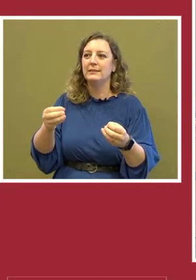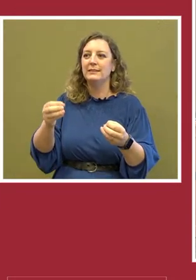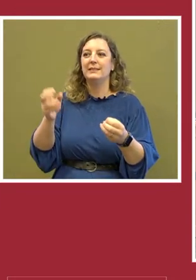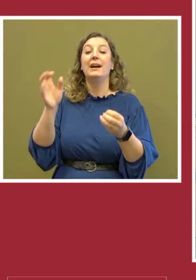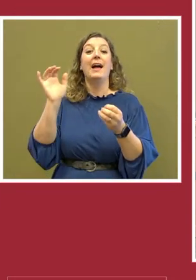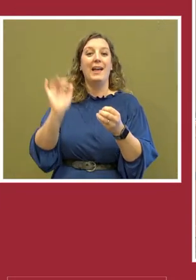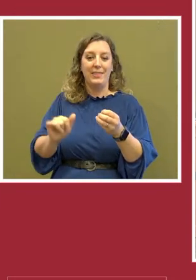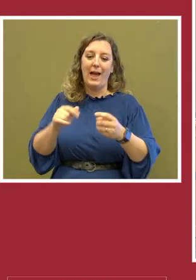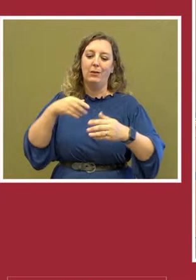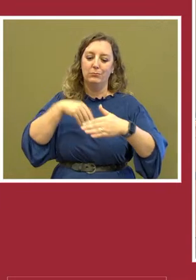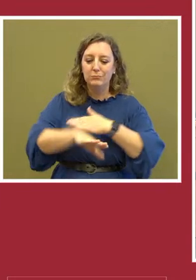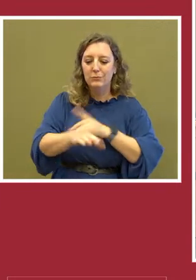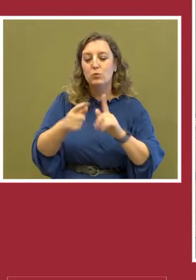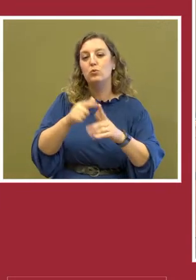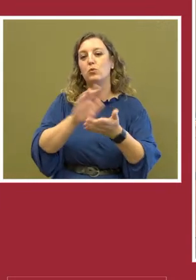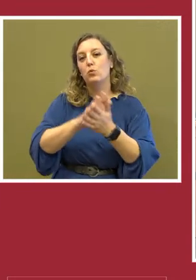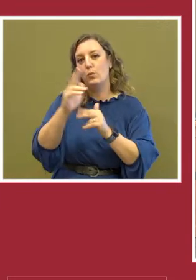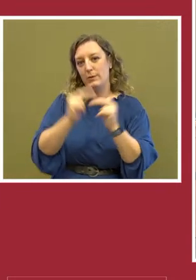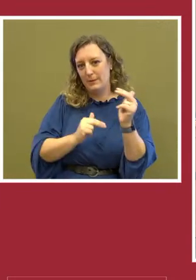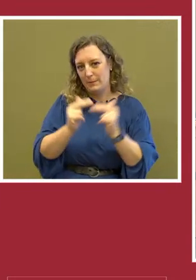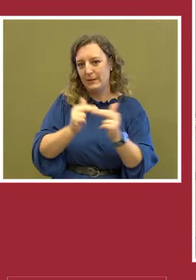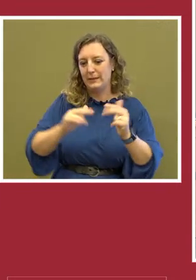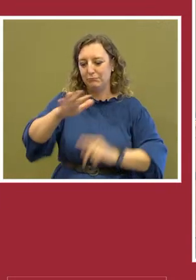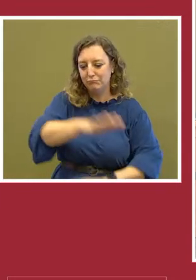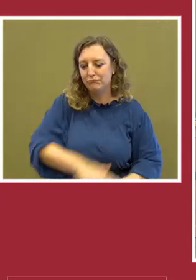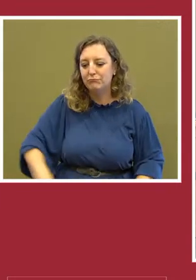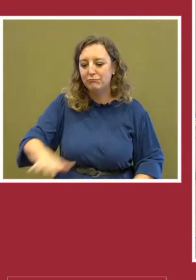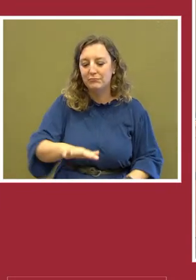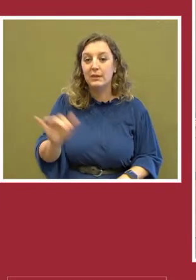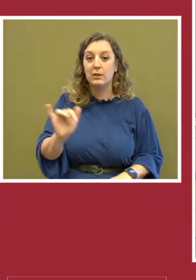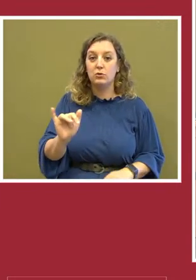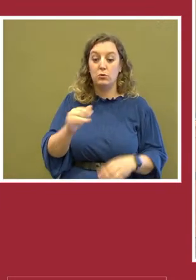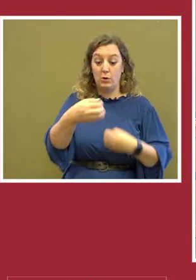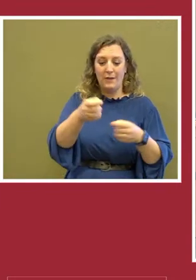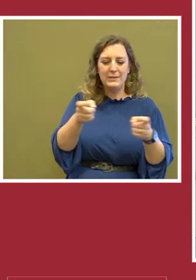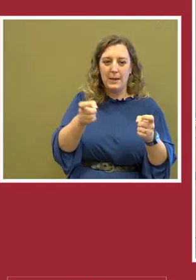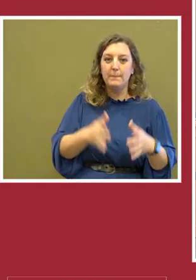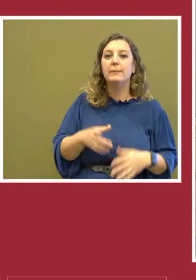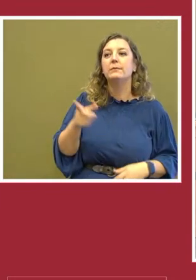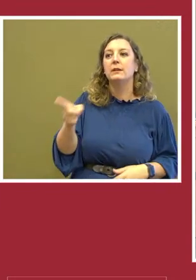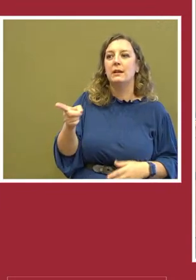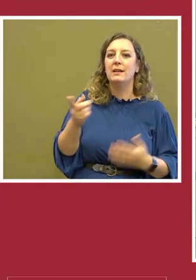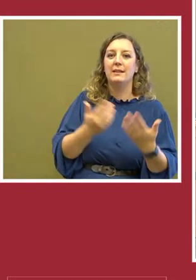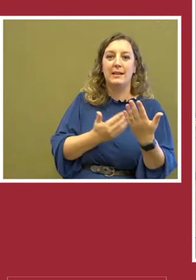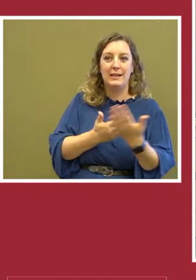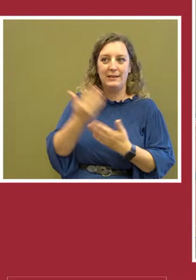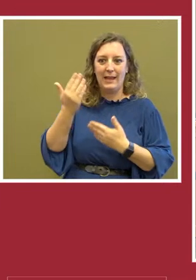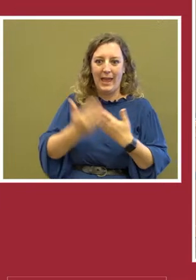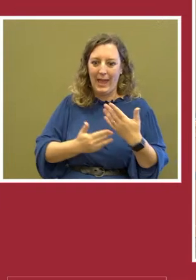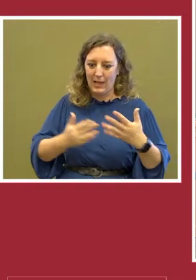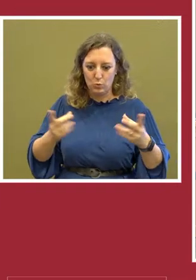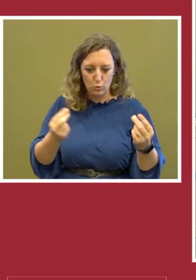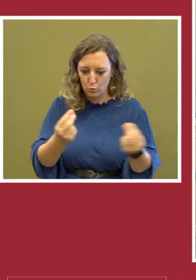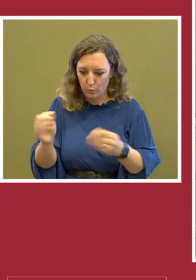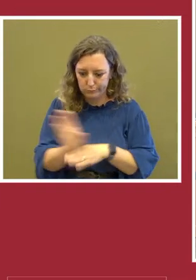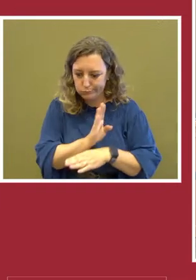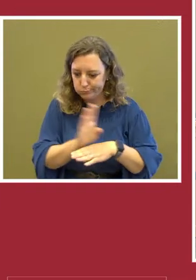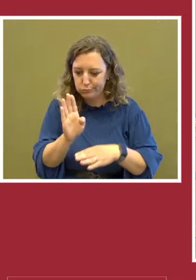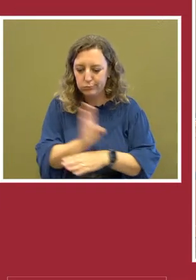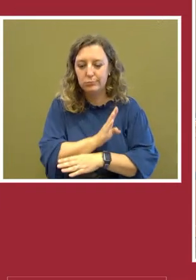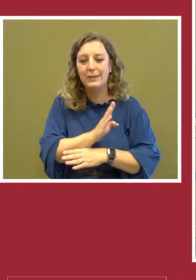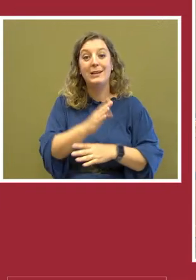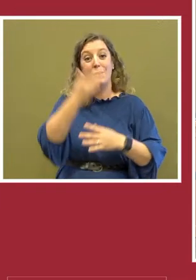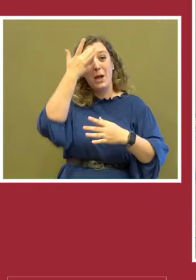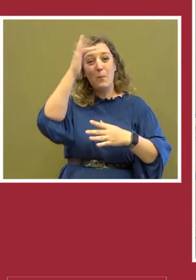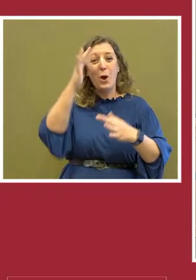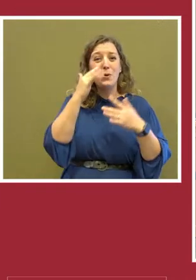extends into the school building and facility. As an office manager, she has her hands in so much. She is smart and